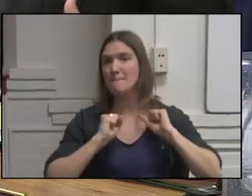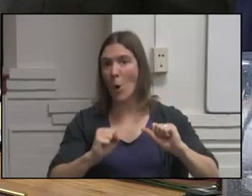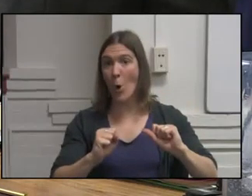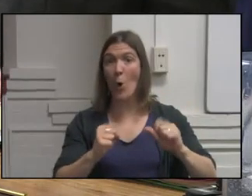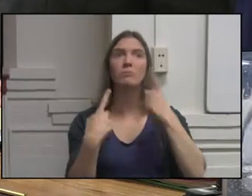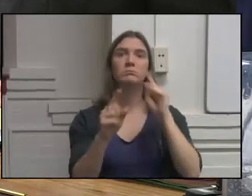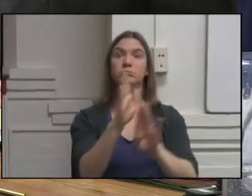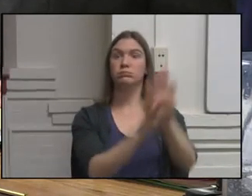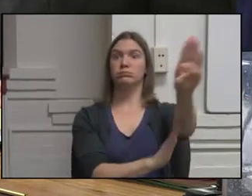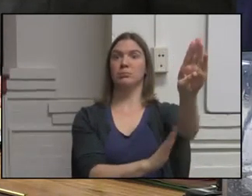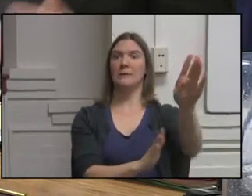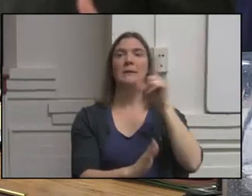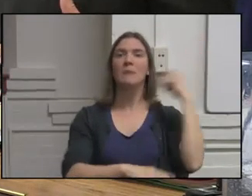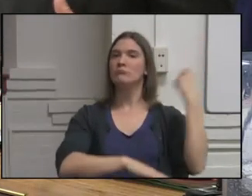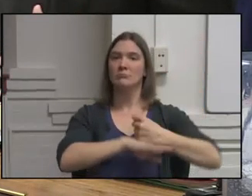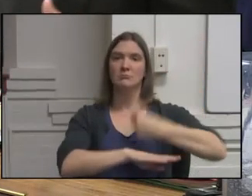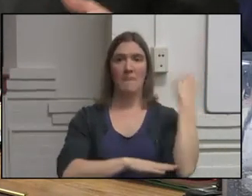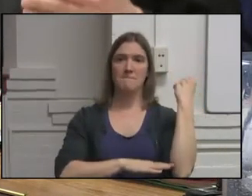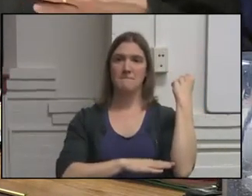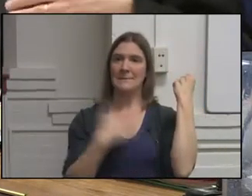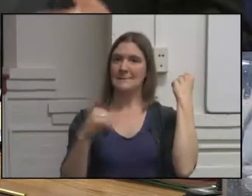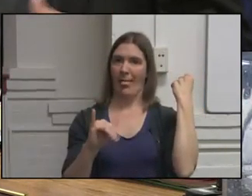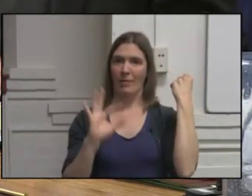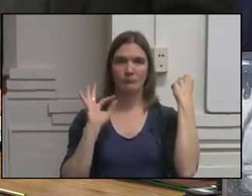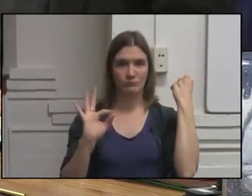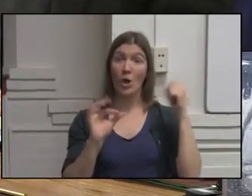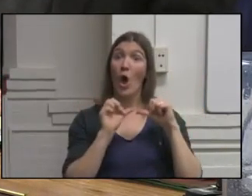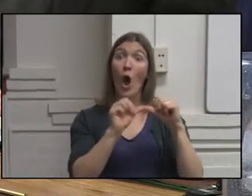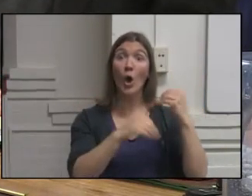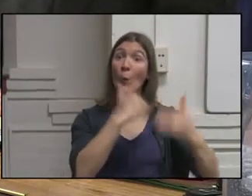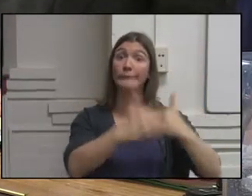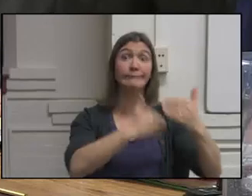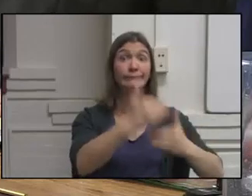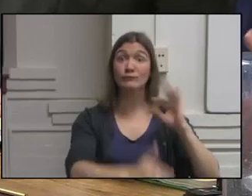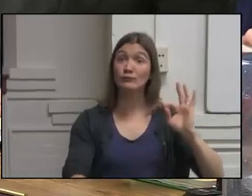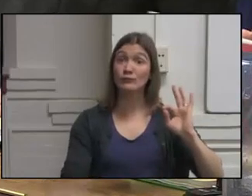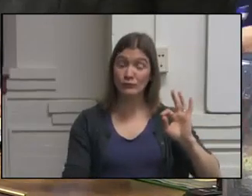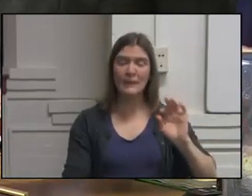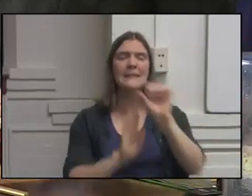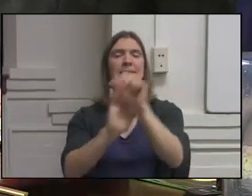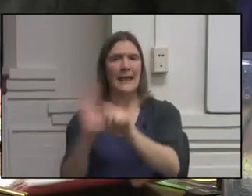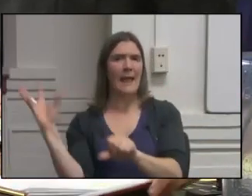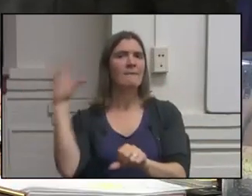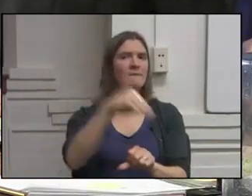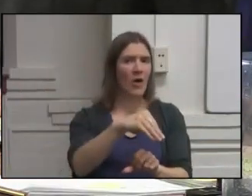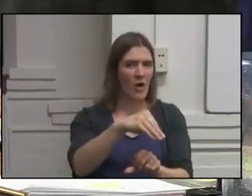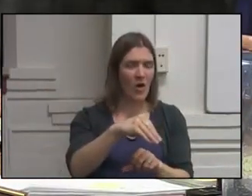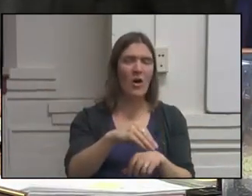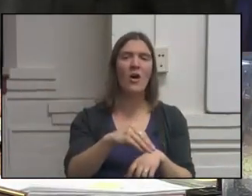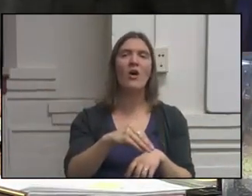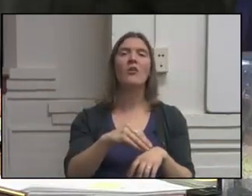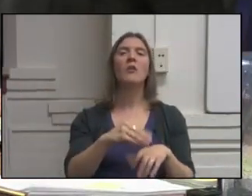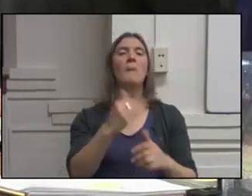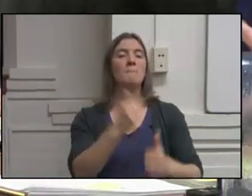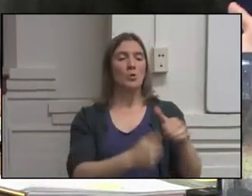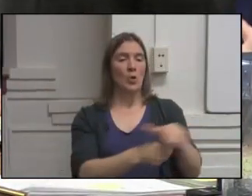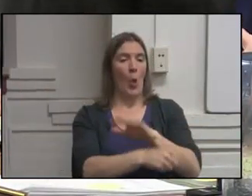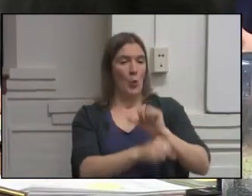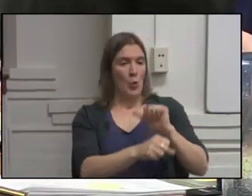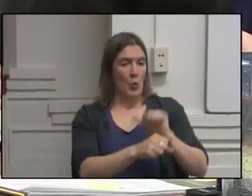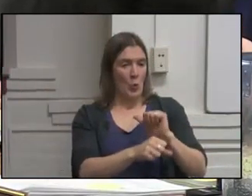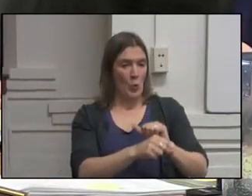really successful collaboration and is ongoing. There's state involvement. The lion's share of the local work has